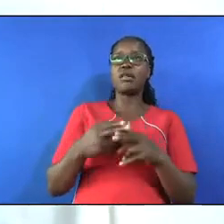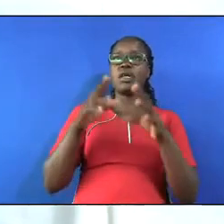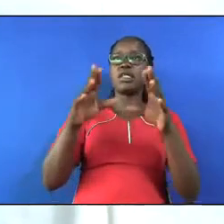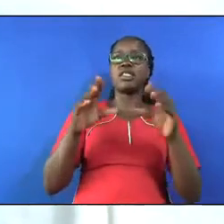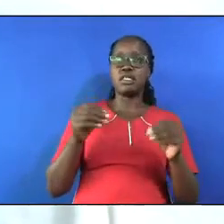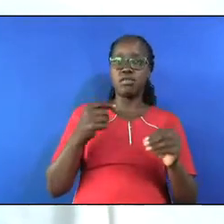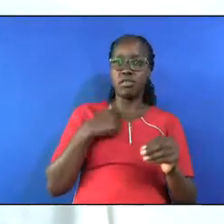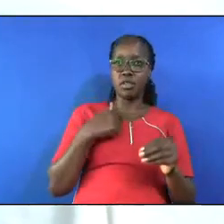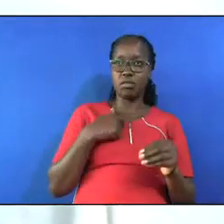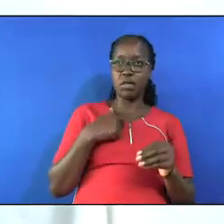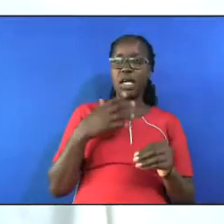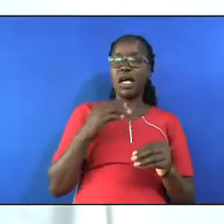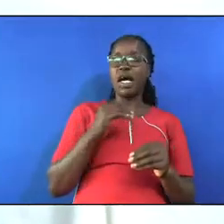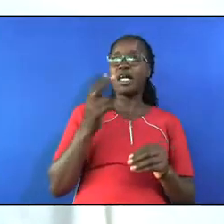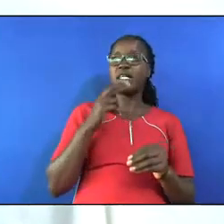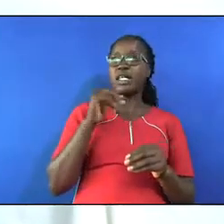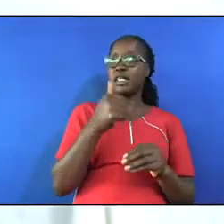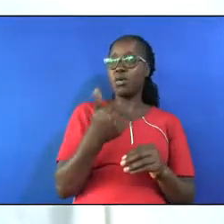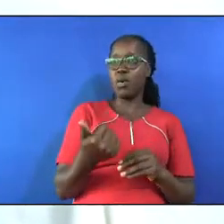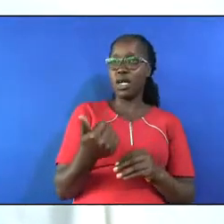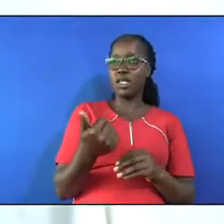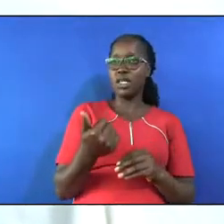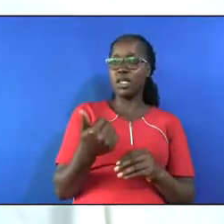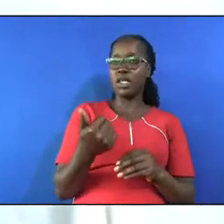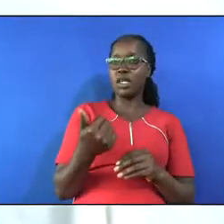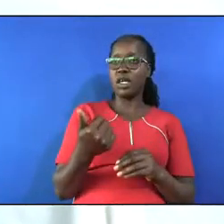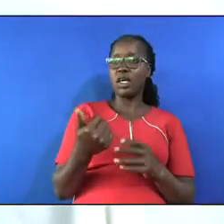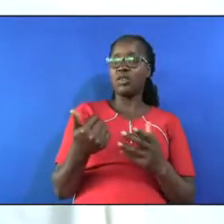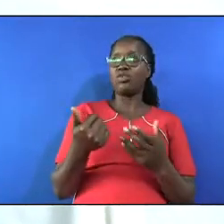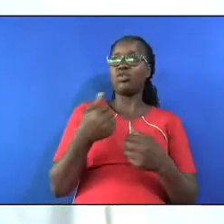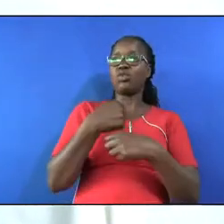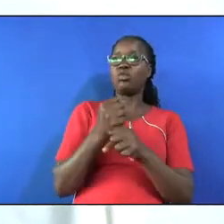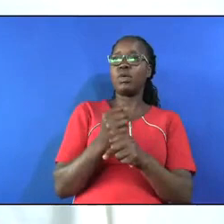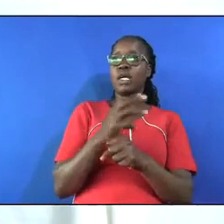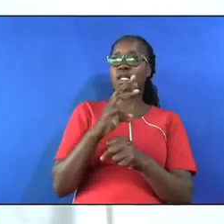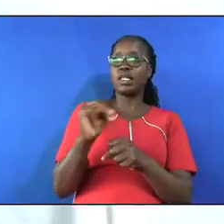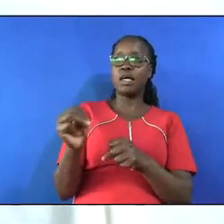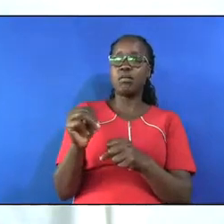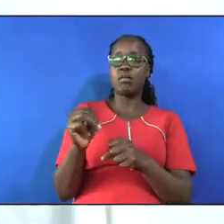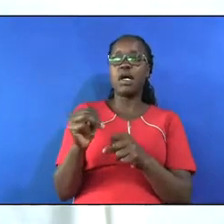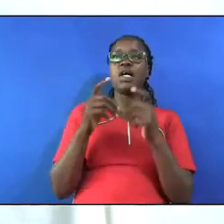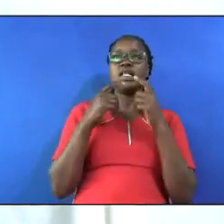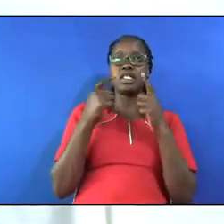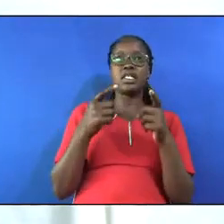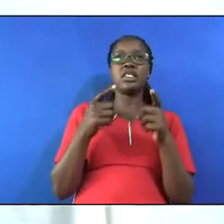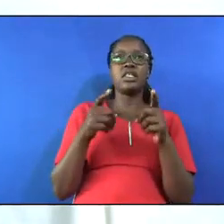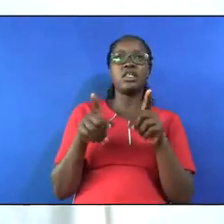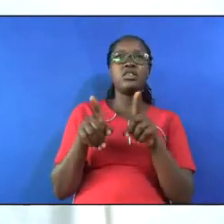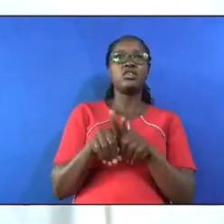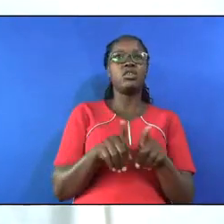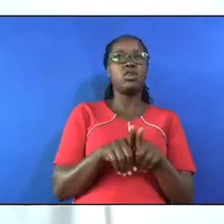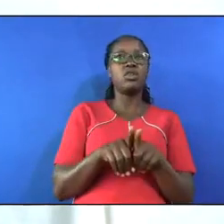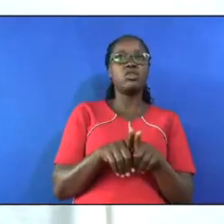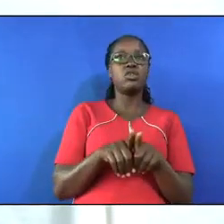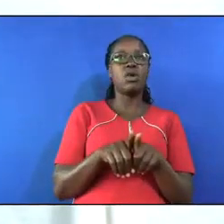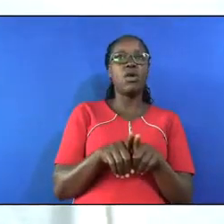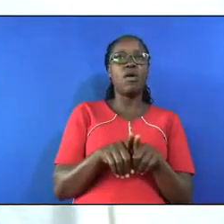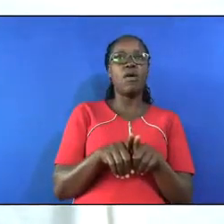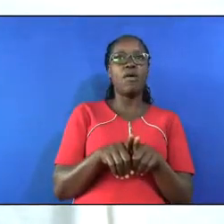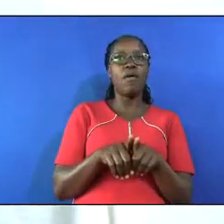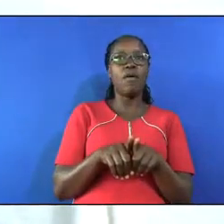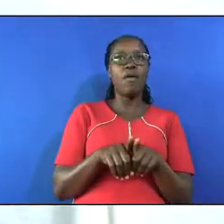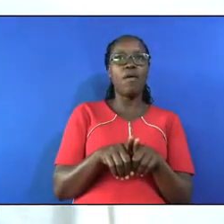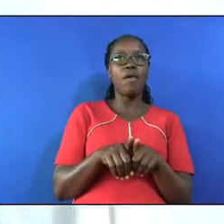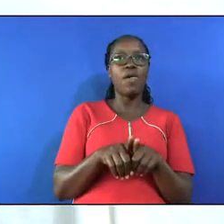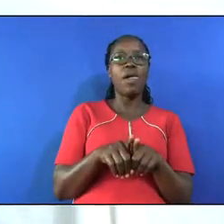welcomes mm-hmm. me. Amen. If anyone should cause one of these little children to lose his faith in me, mm-hmm. it